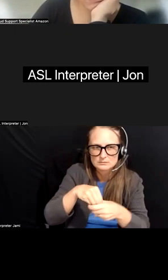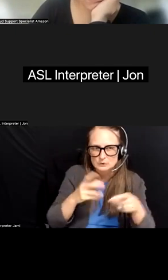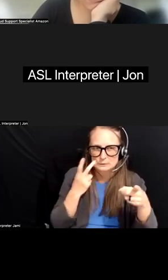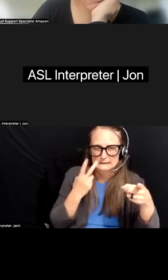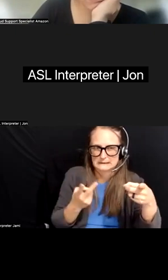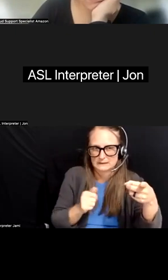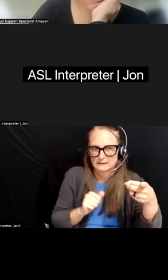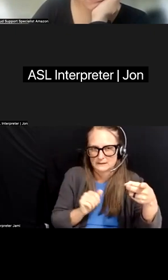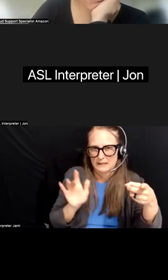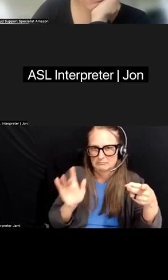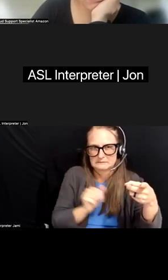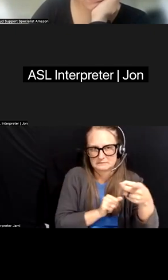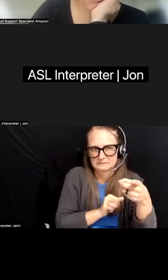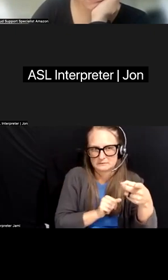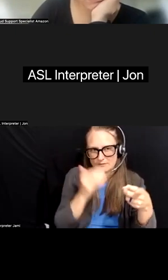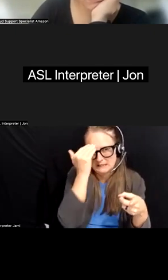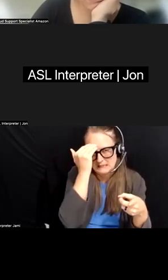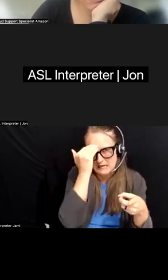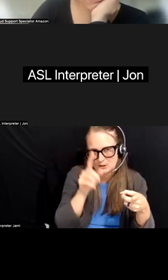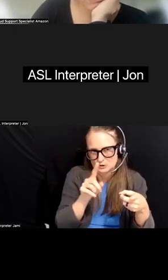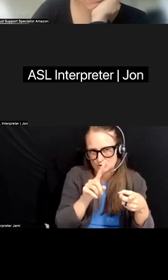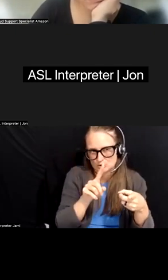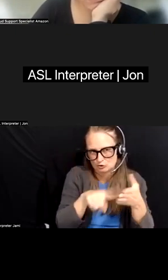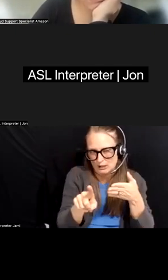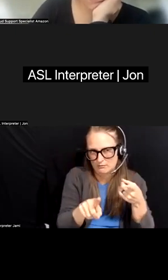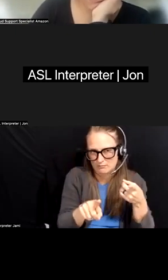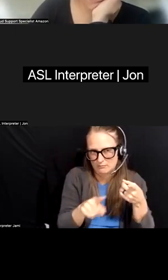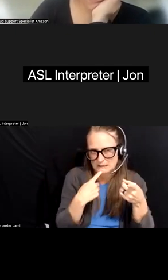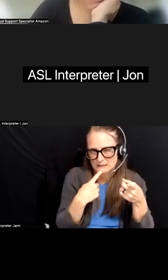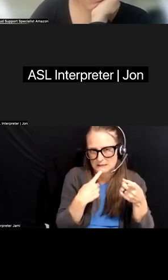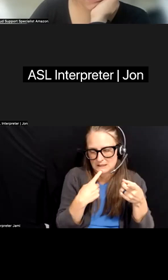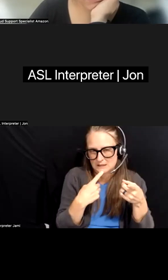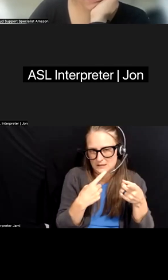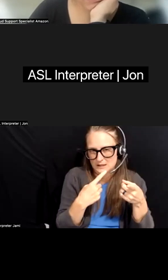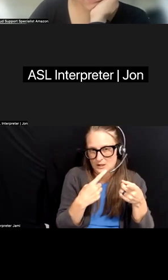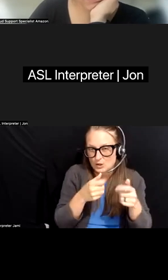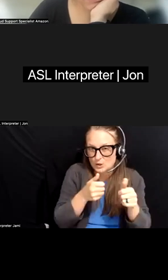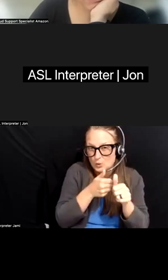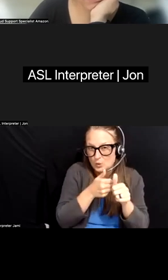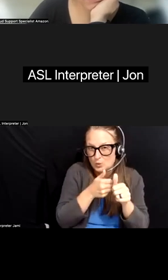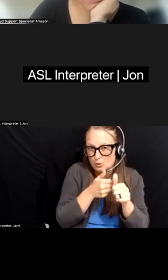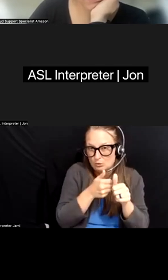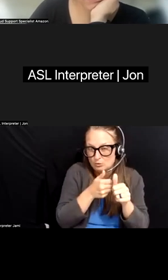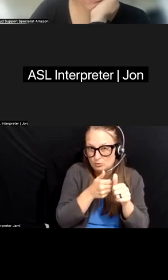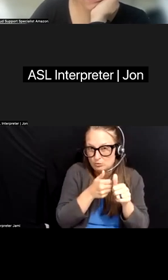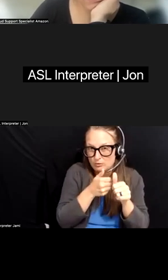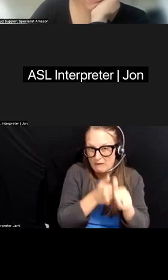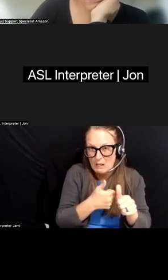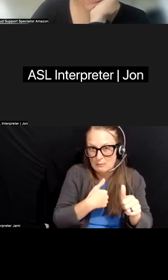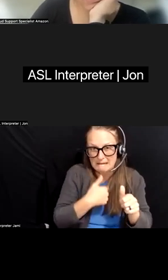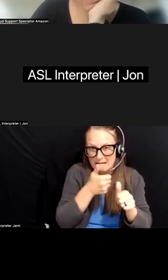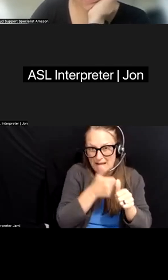check. So the suggestion is you stay with me each time we go over some of these